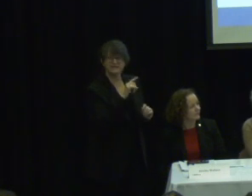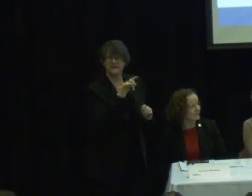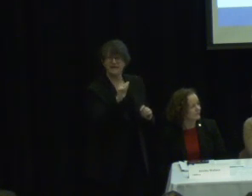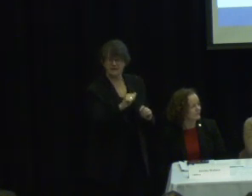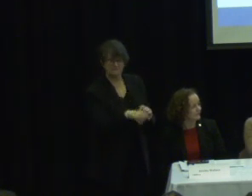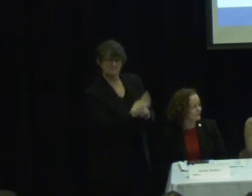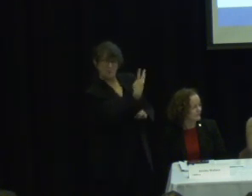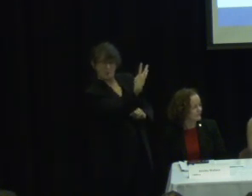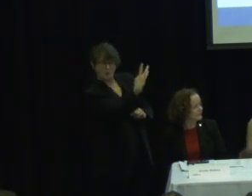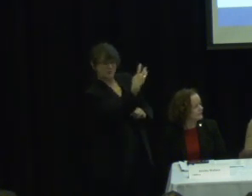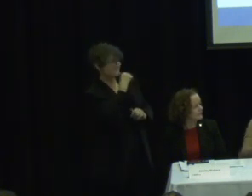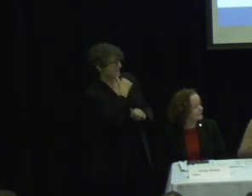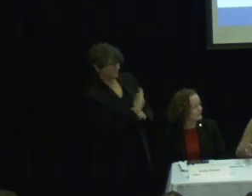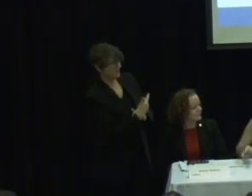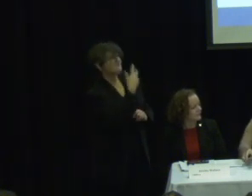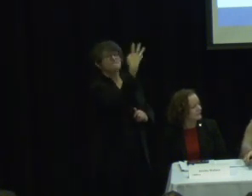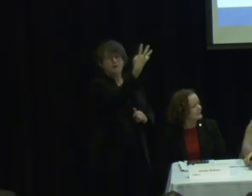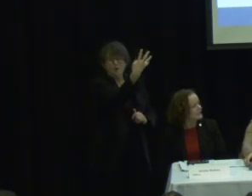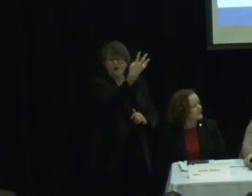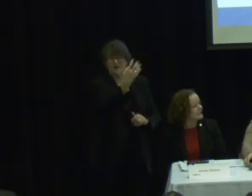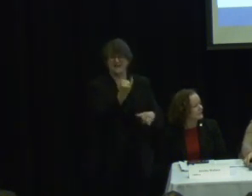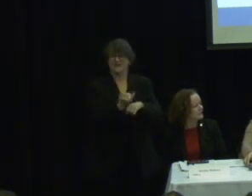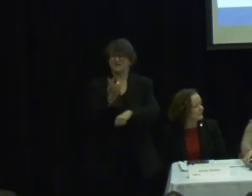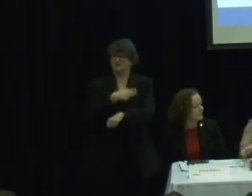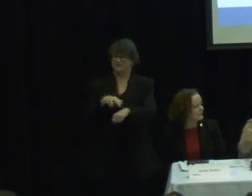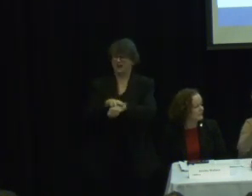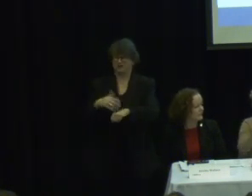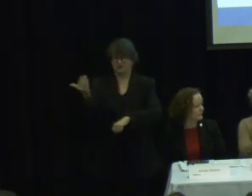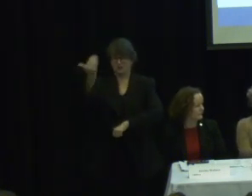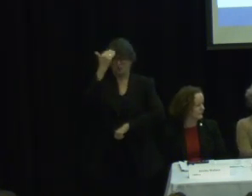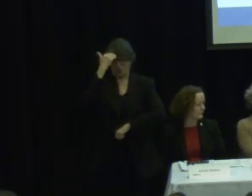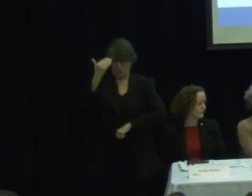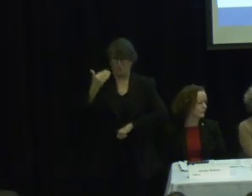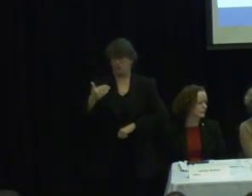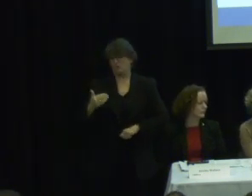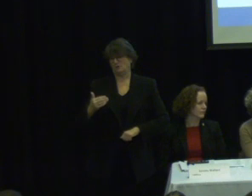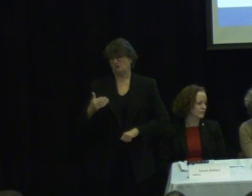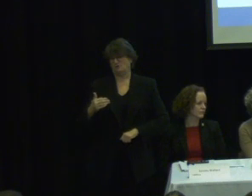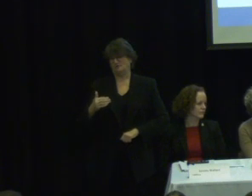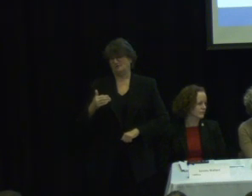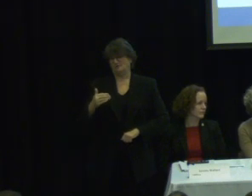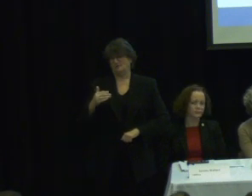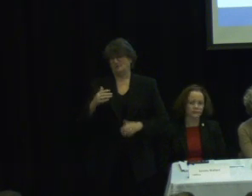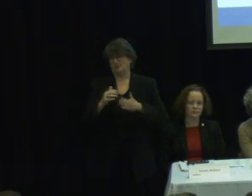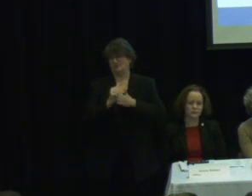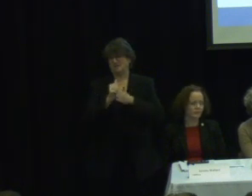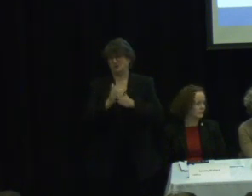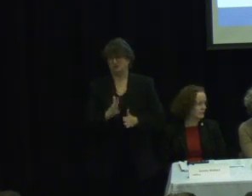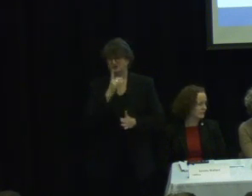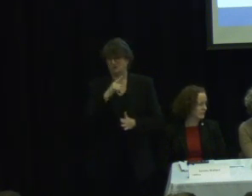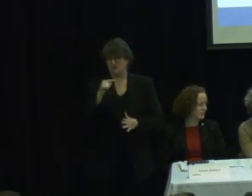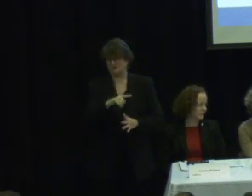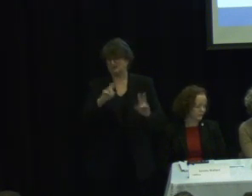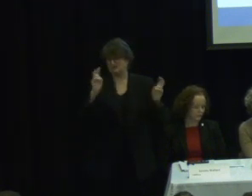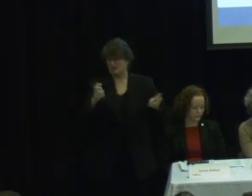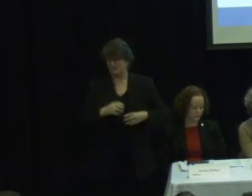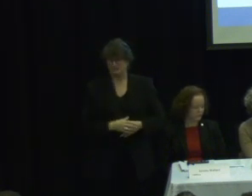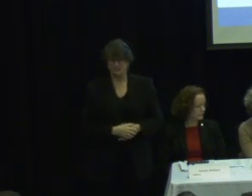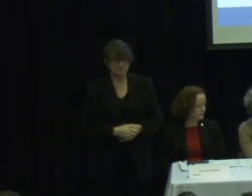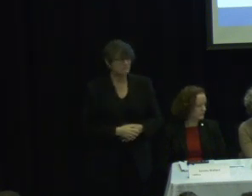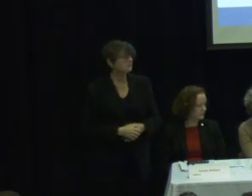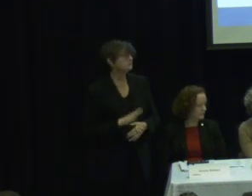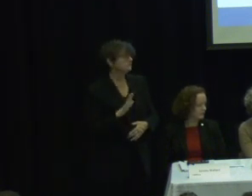right. So we have four major nationals. So as a result, I just want to say, though, focusing on Robin DeAngelis'